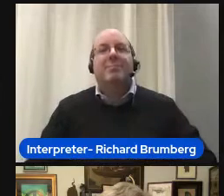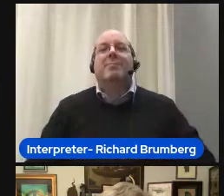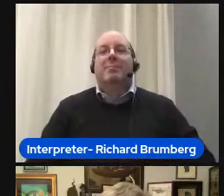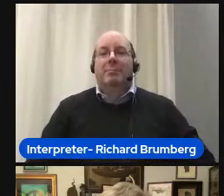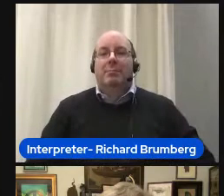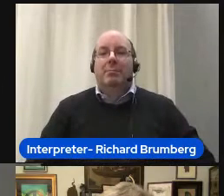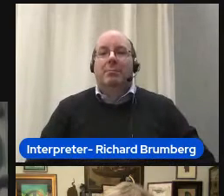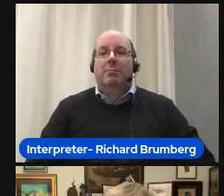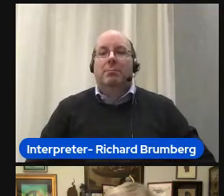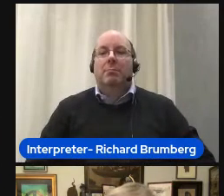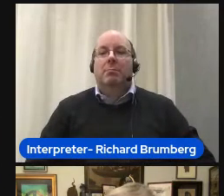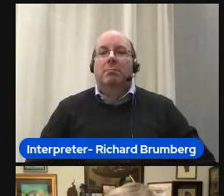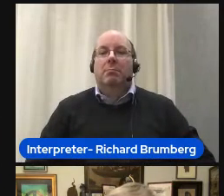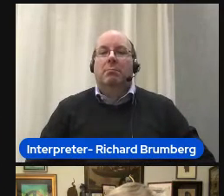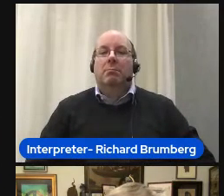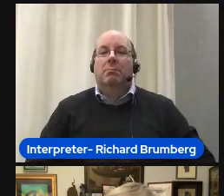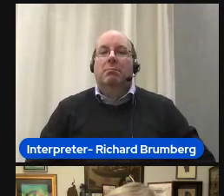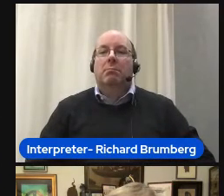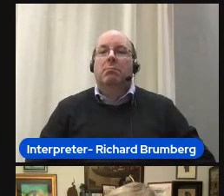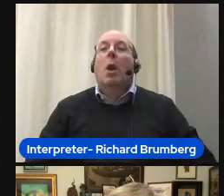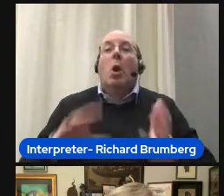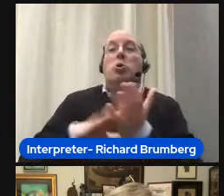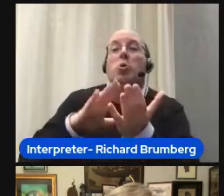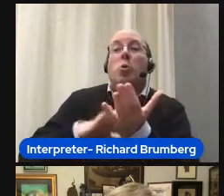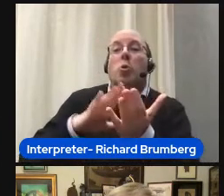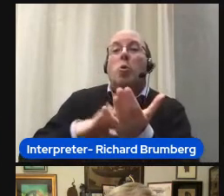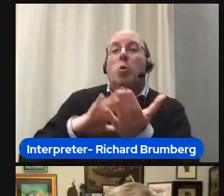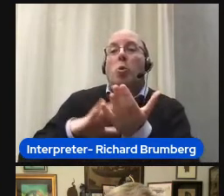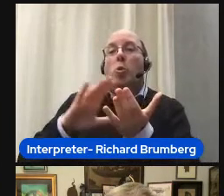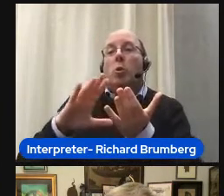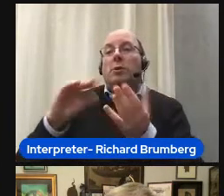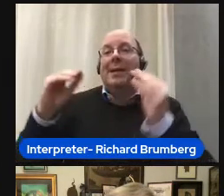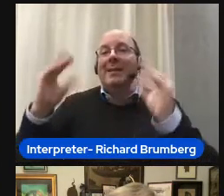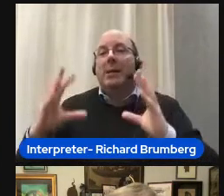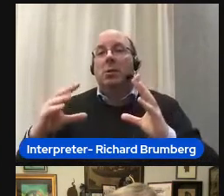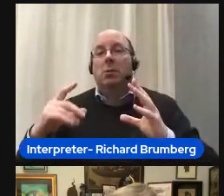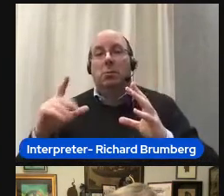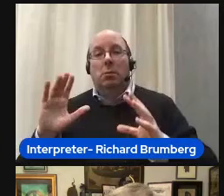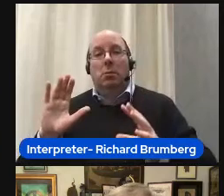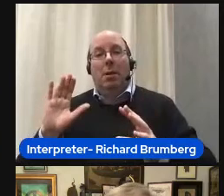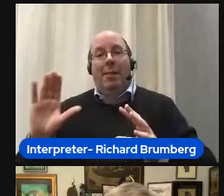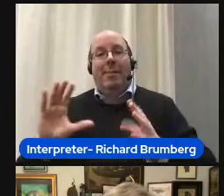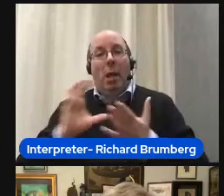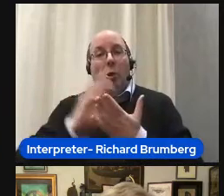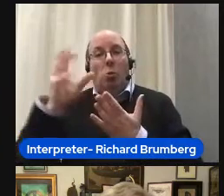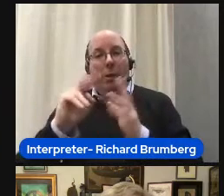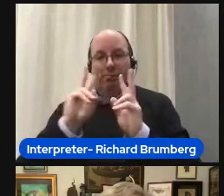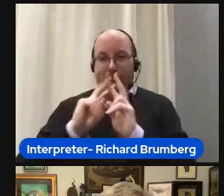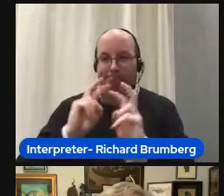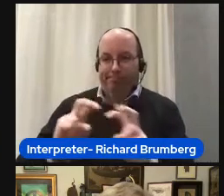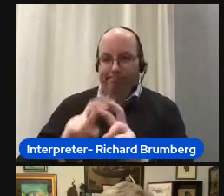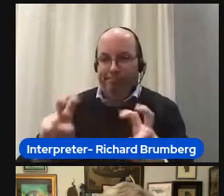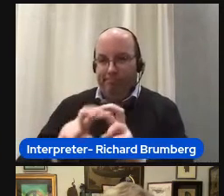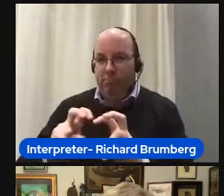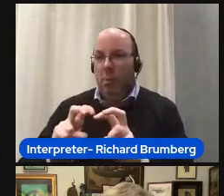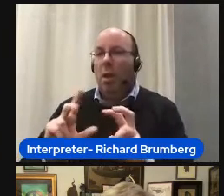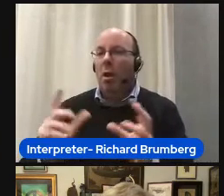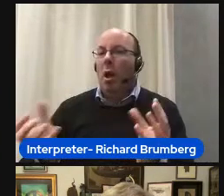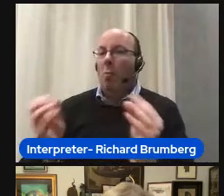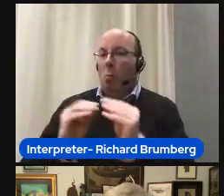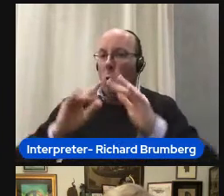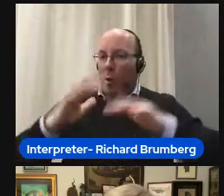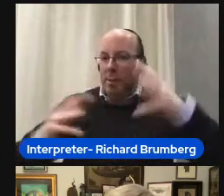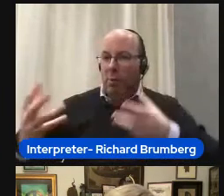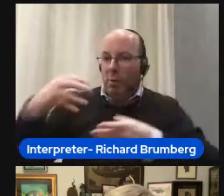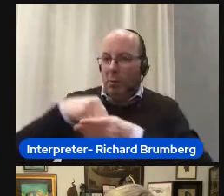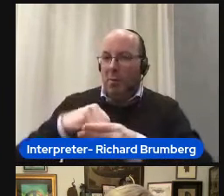with educational institutions and teachers who are working to review all aspects of their curriculum to find ways to make it more diverse